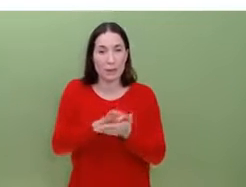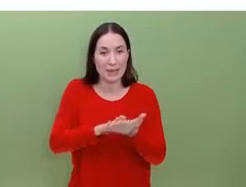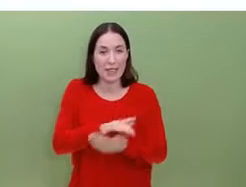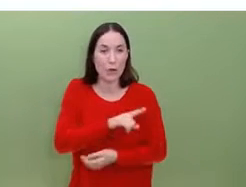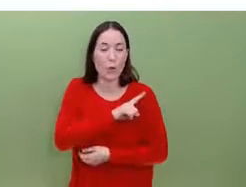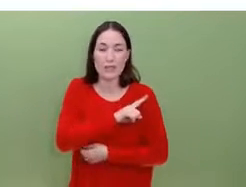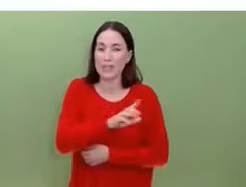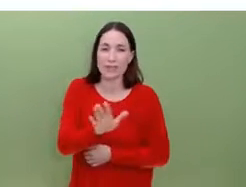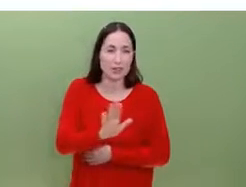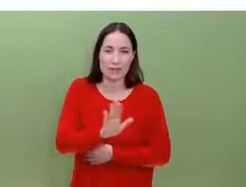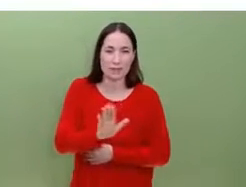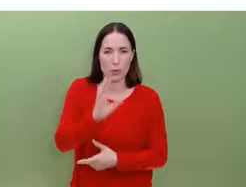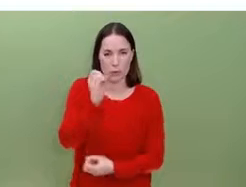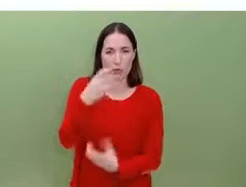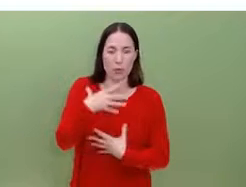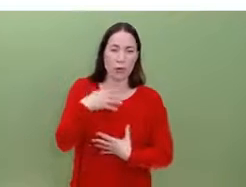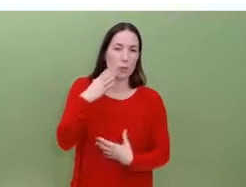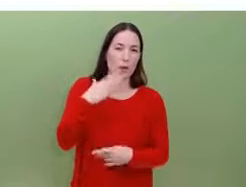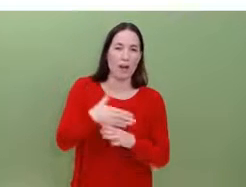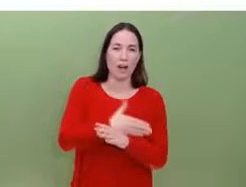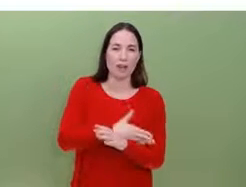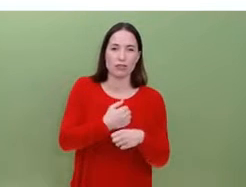did my undergraduate psychology course.